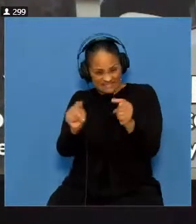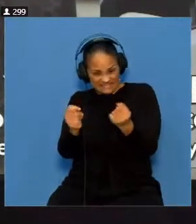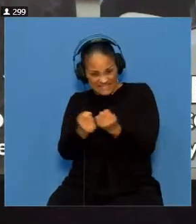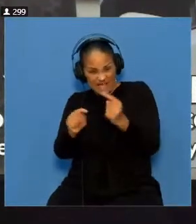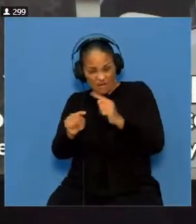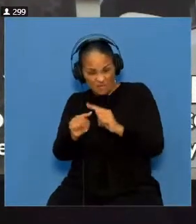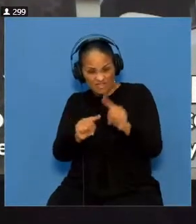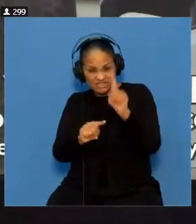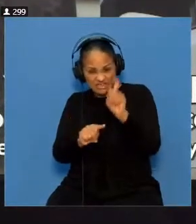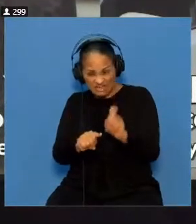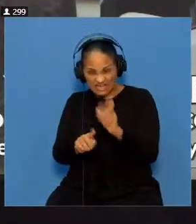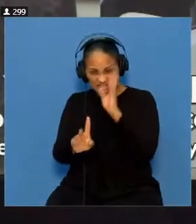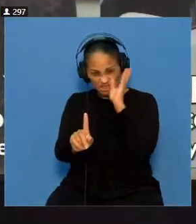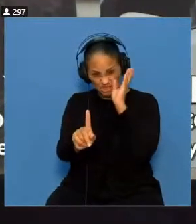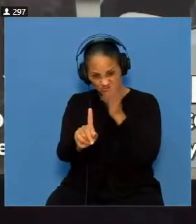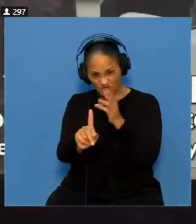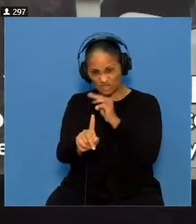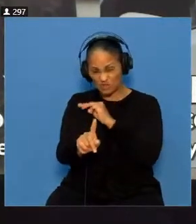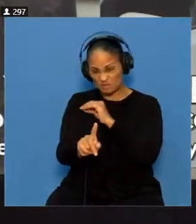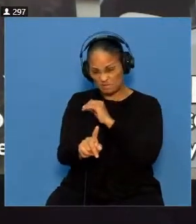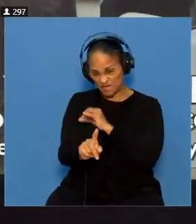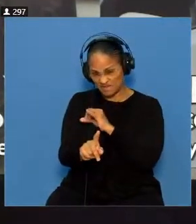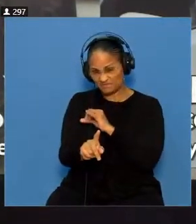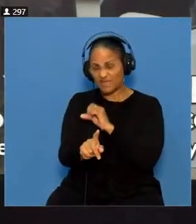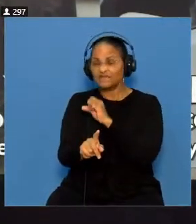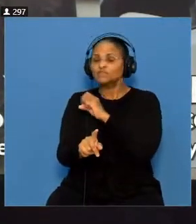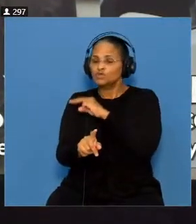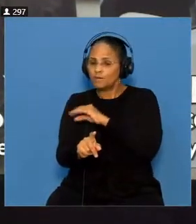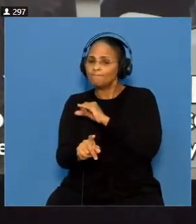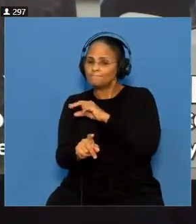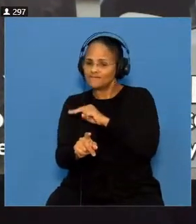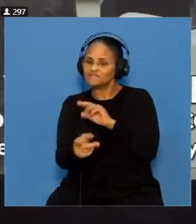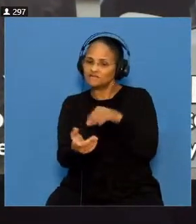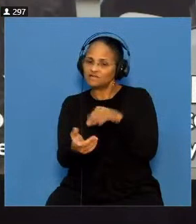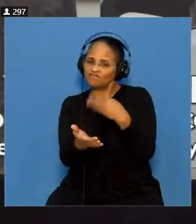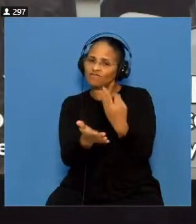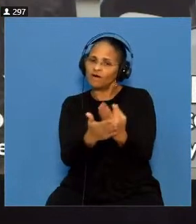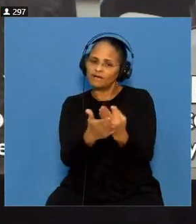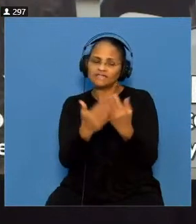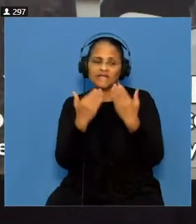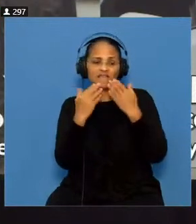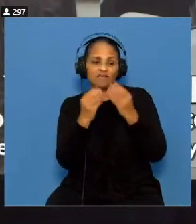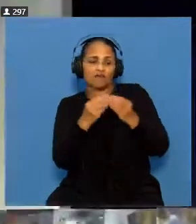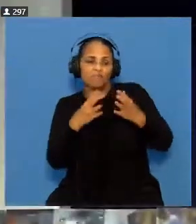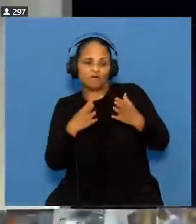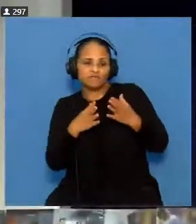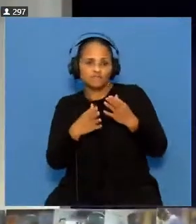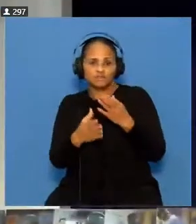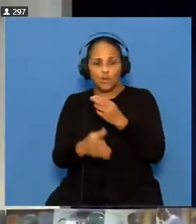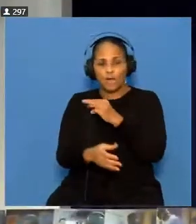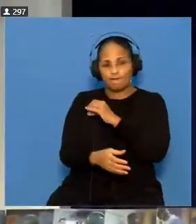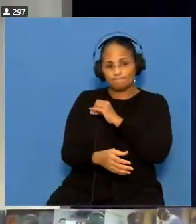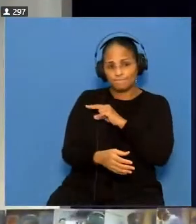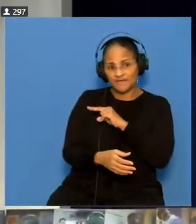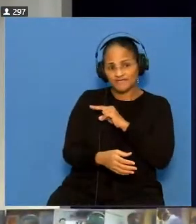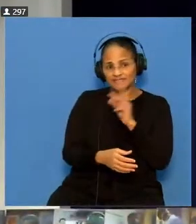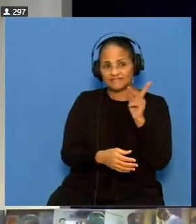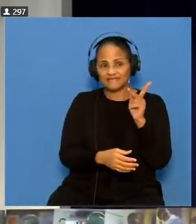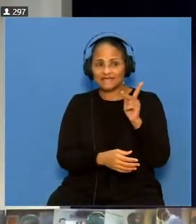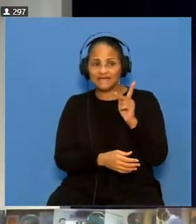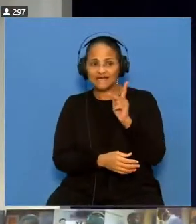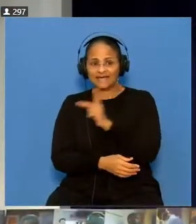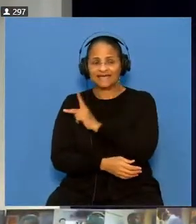Minister Okay. of if that email will go to the Minister of Finance. Okay, thank you very much. And Minister Kim Wilson, of those who